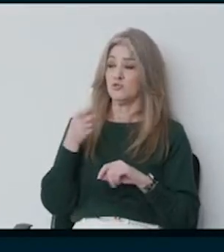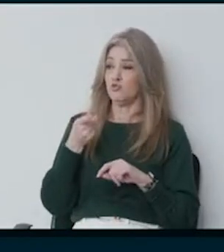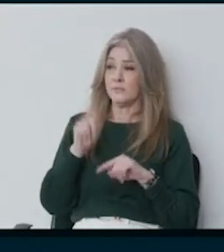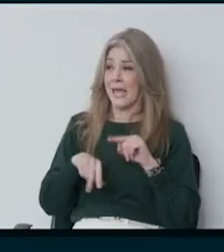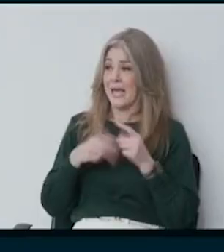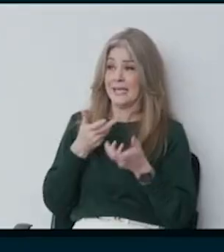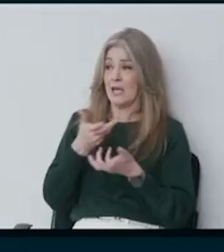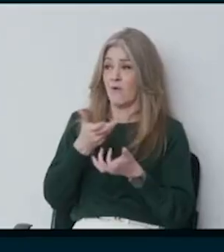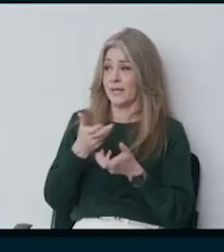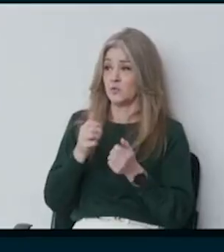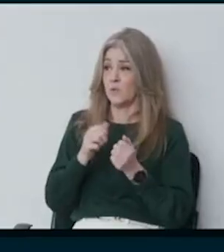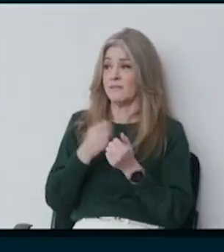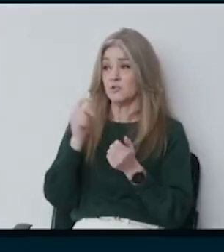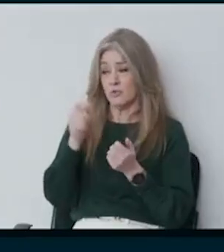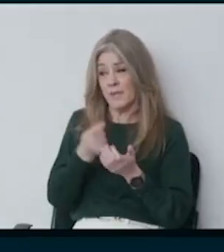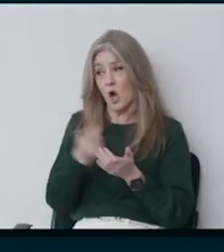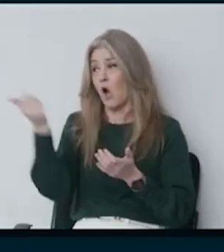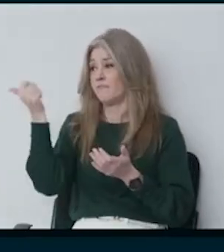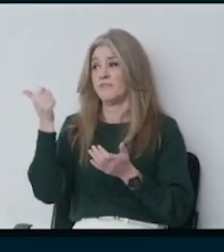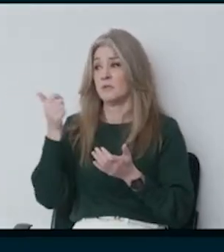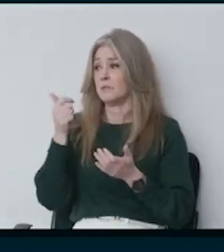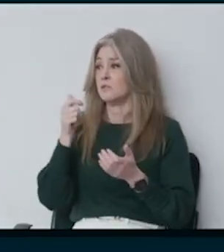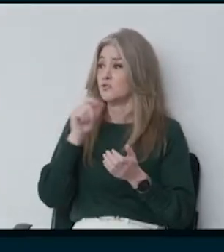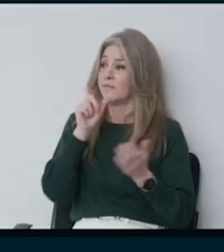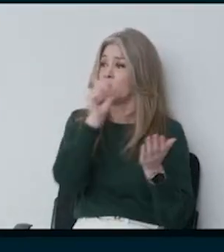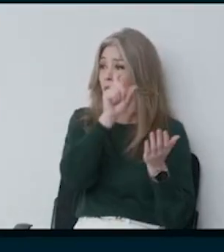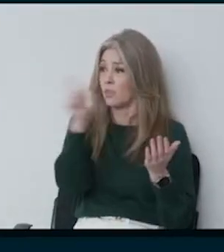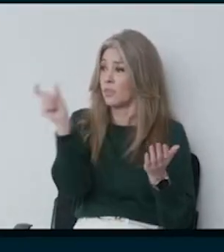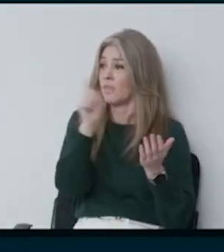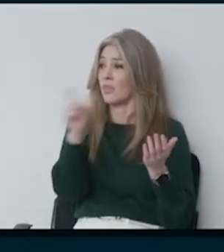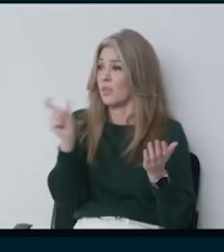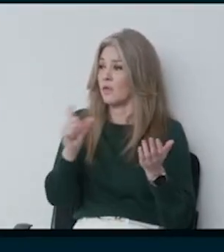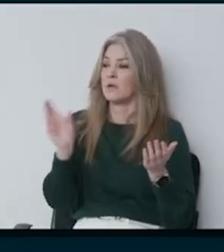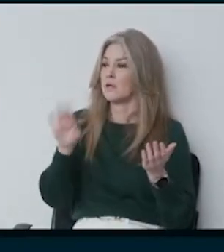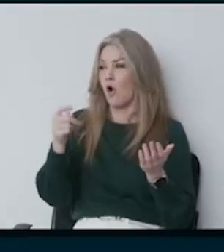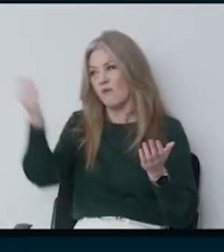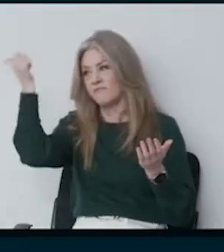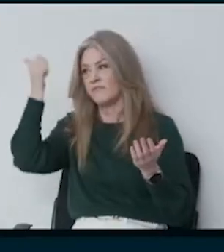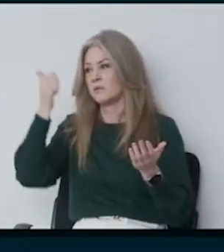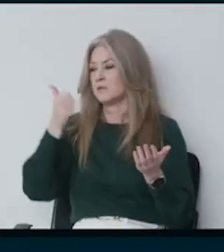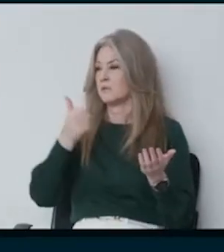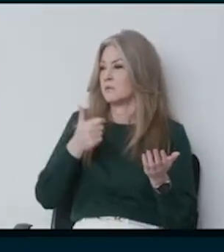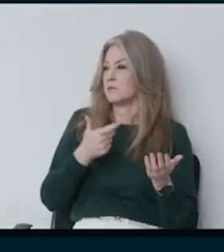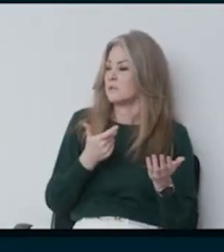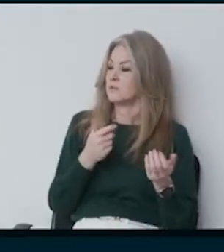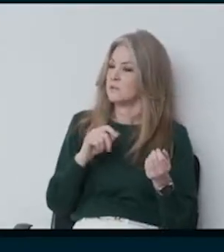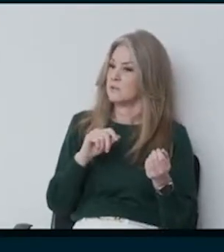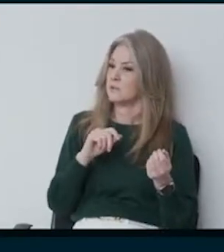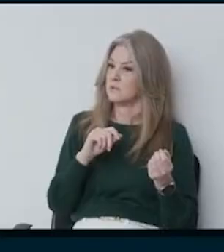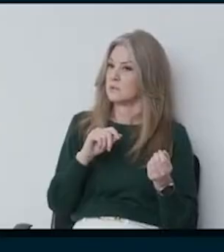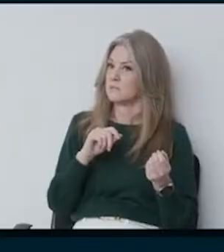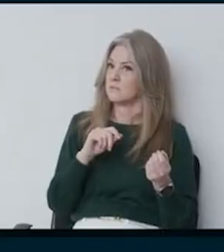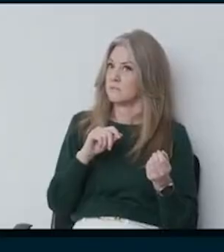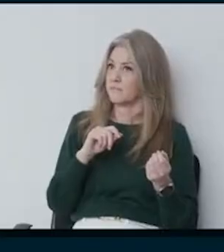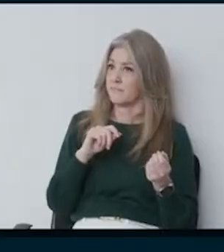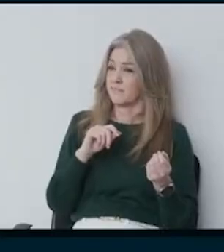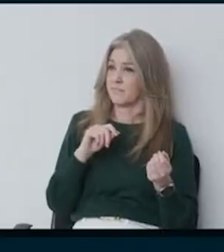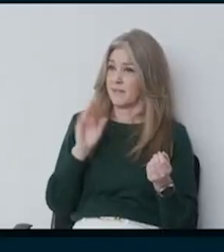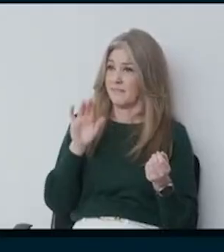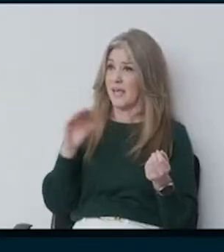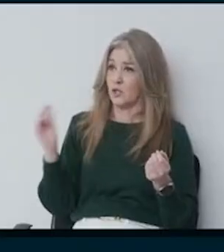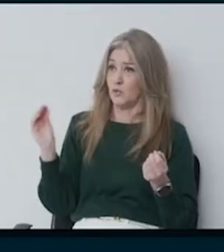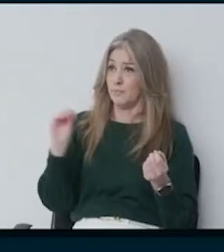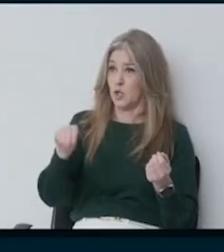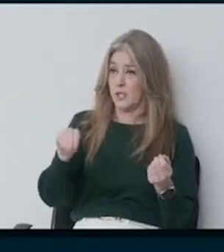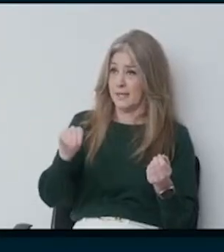like headings, blocks of text, images that are decorative, and other hidden content. All this stuff, if you put this stuff in the keyboard